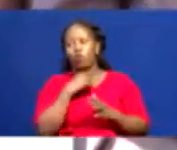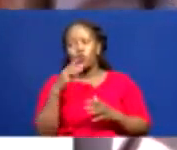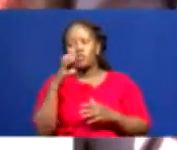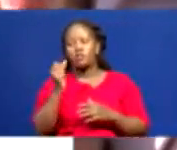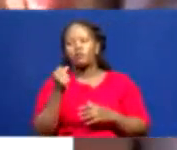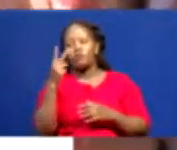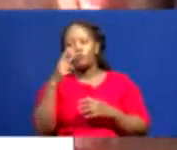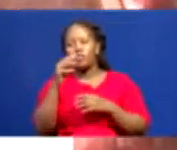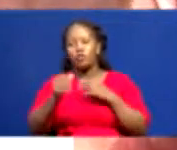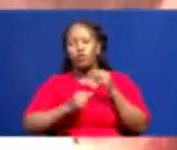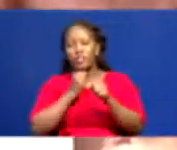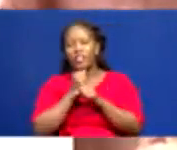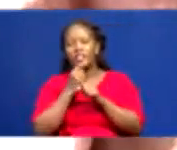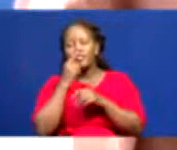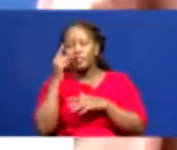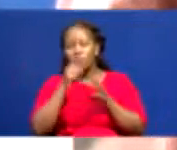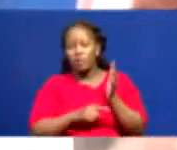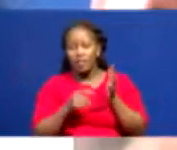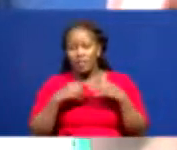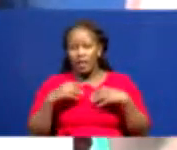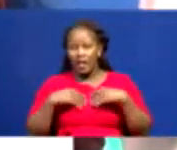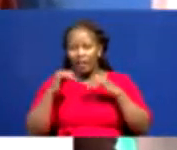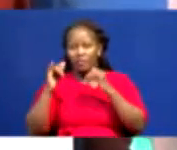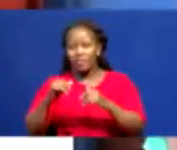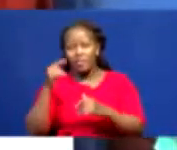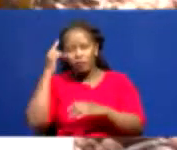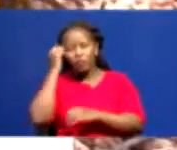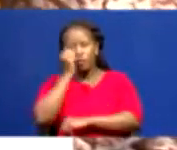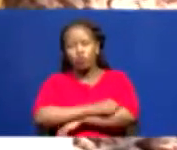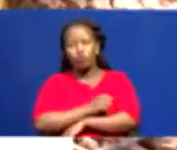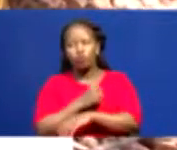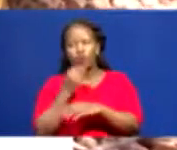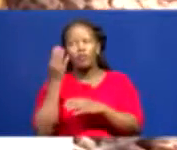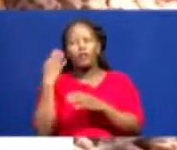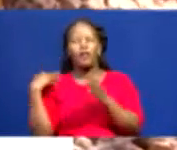old, said he has been at the school for the last 20 years.